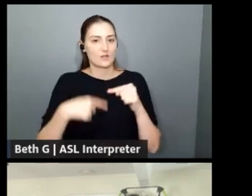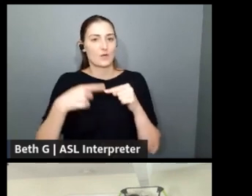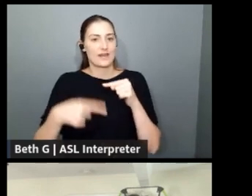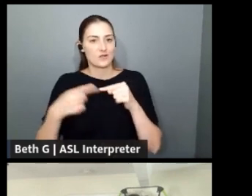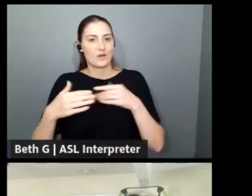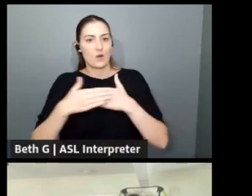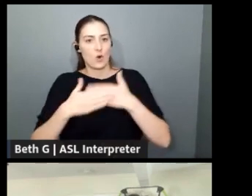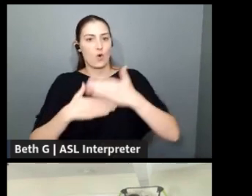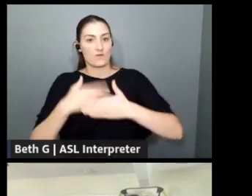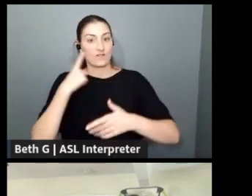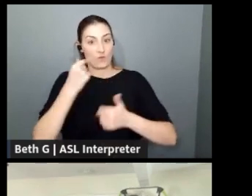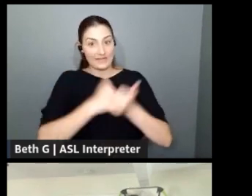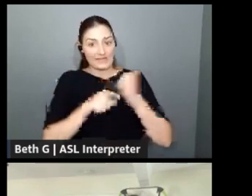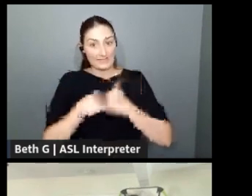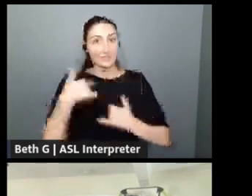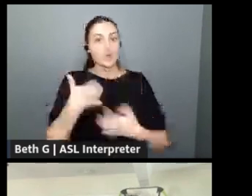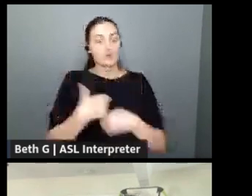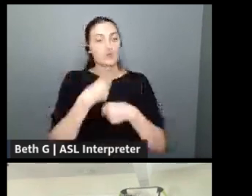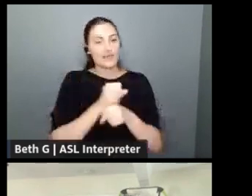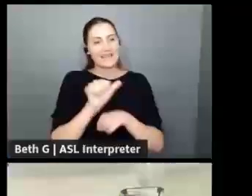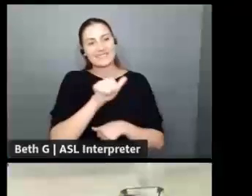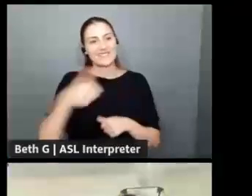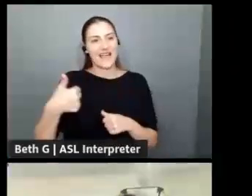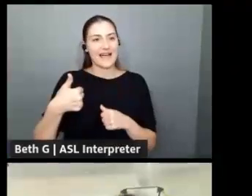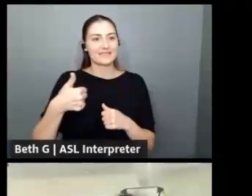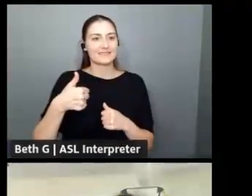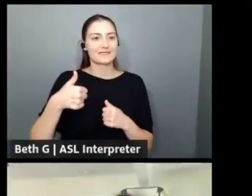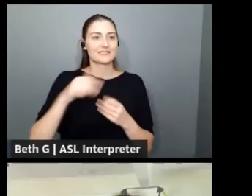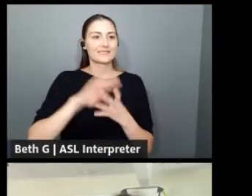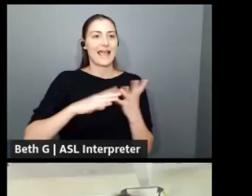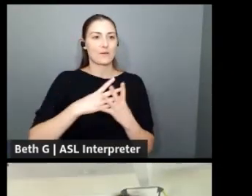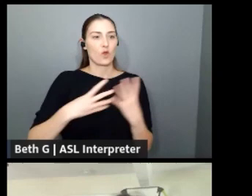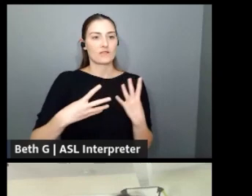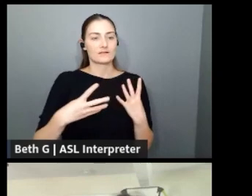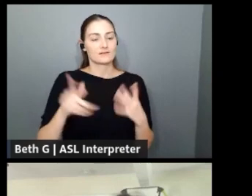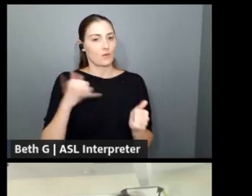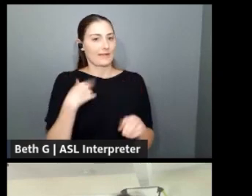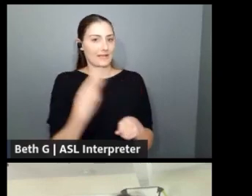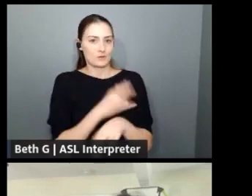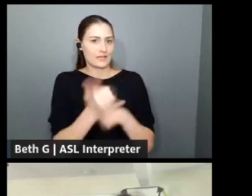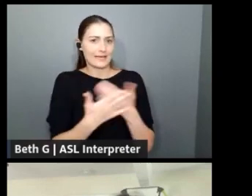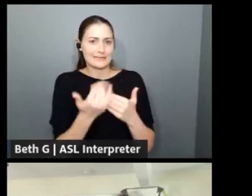10 tables. So we can easily do that by using nested for each.